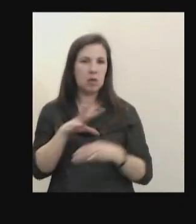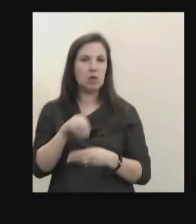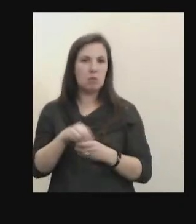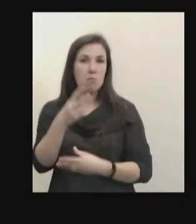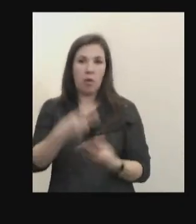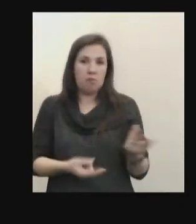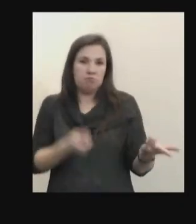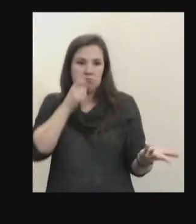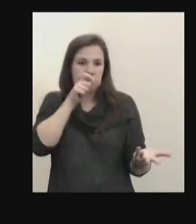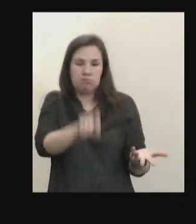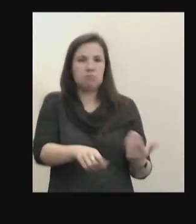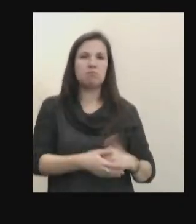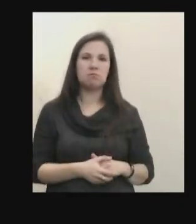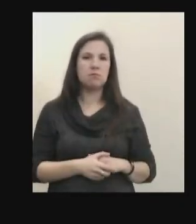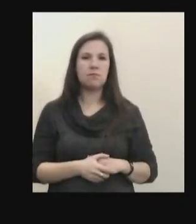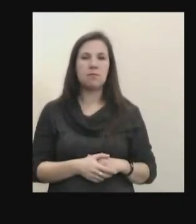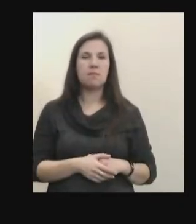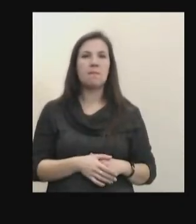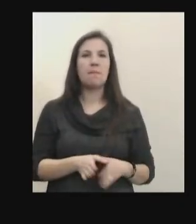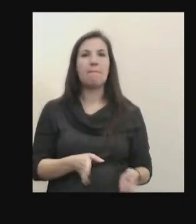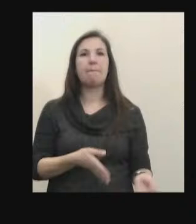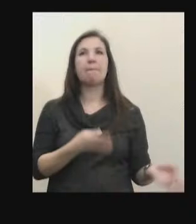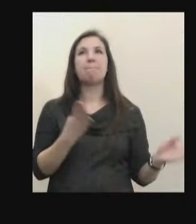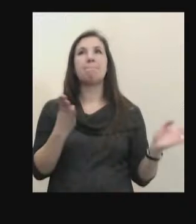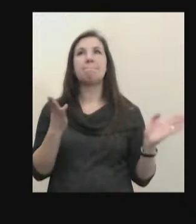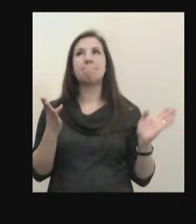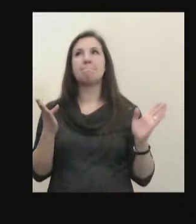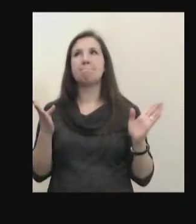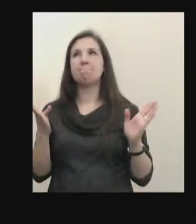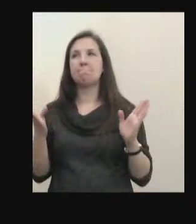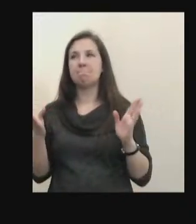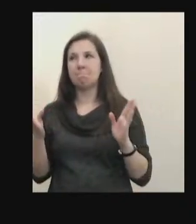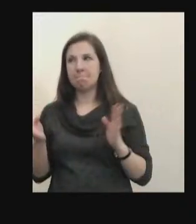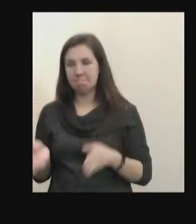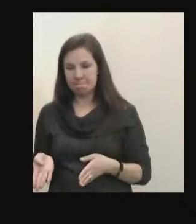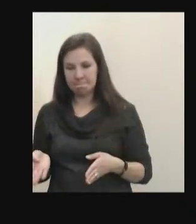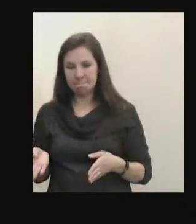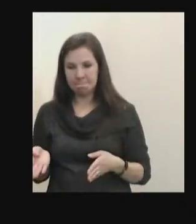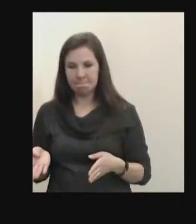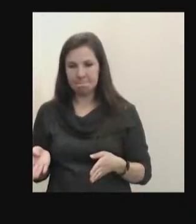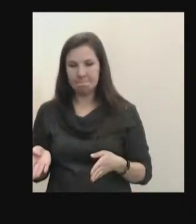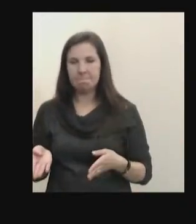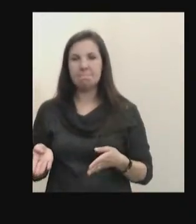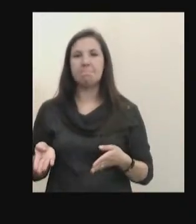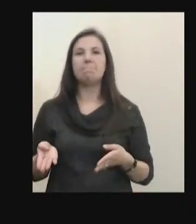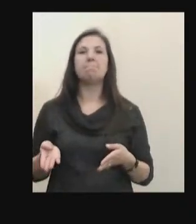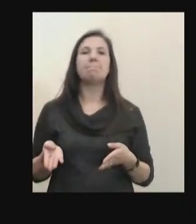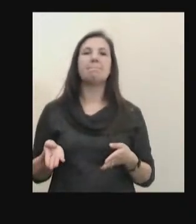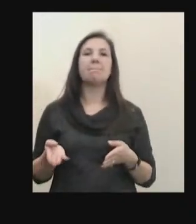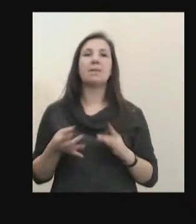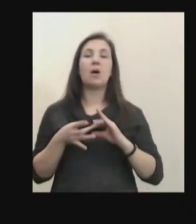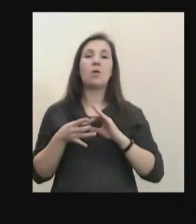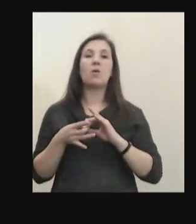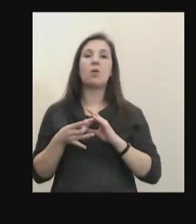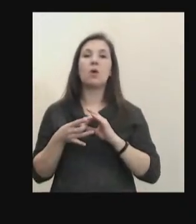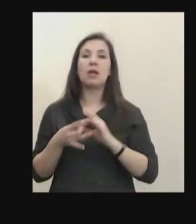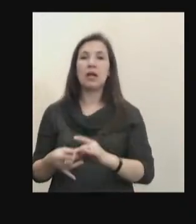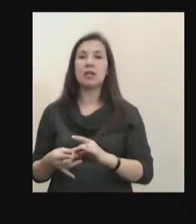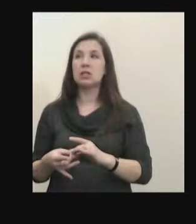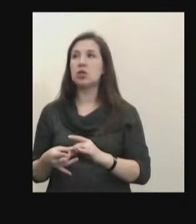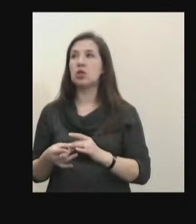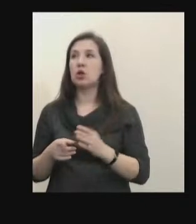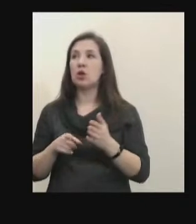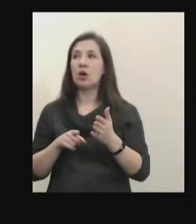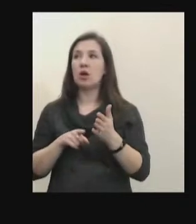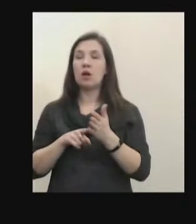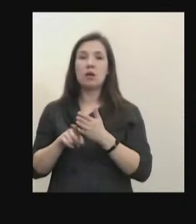That's the case. Now, first off, the legislature, and the second thing regarding the legislature minority's proposal to strip my powers, once